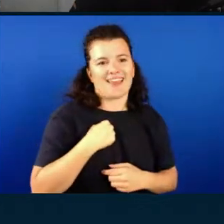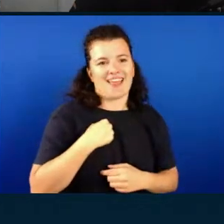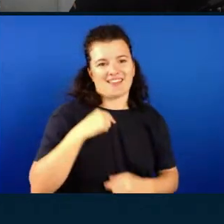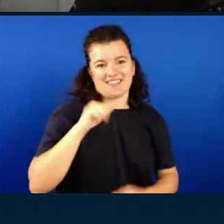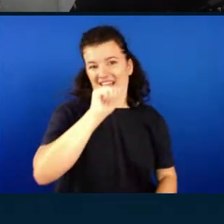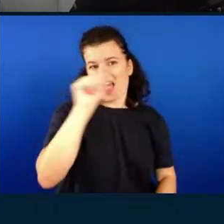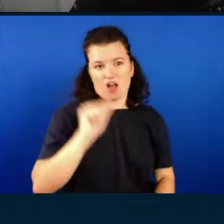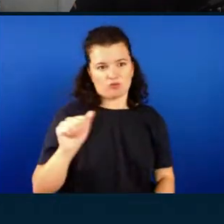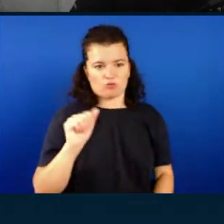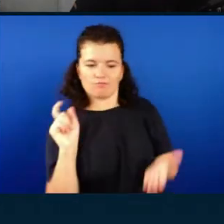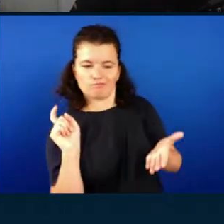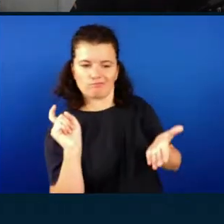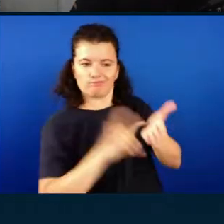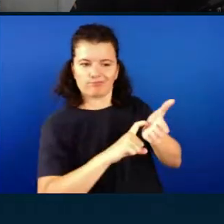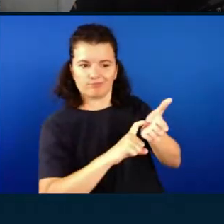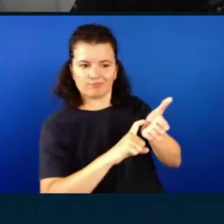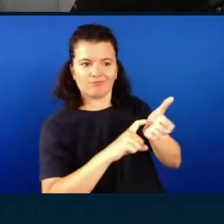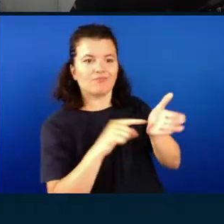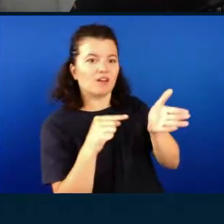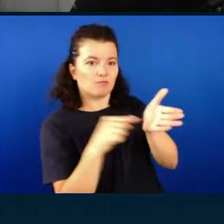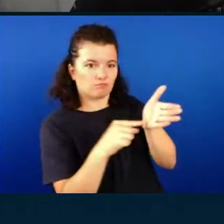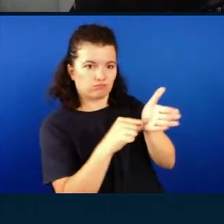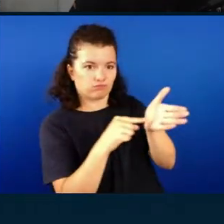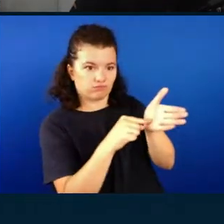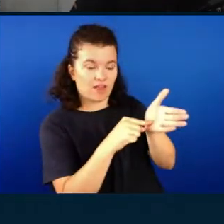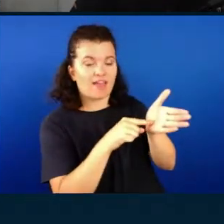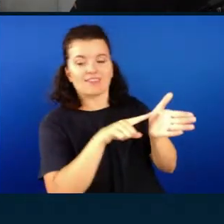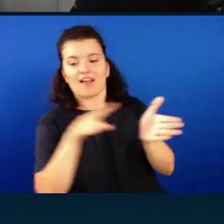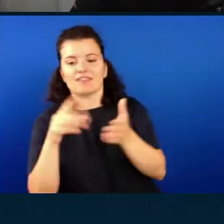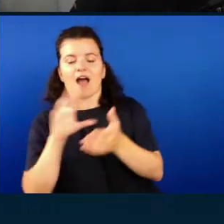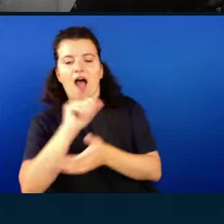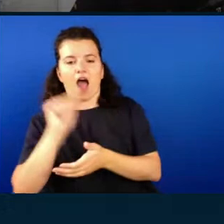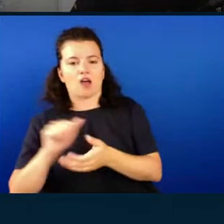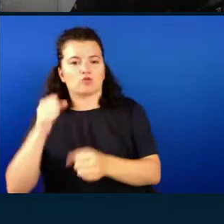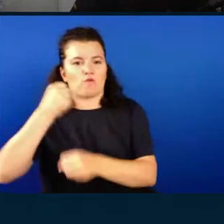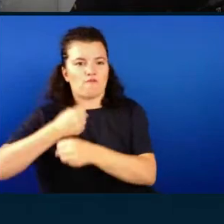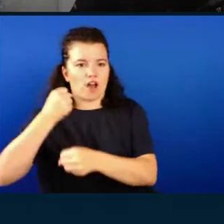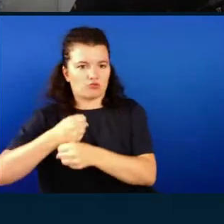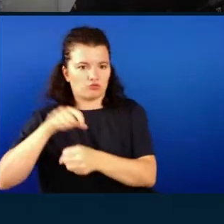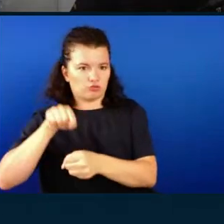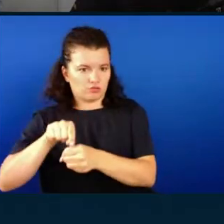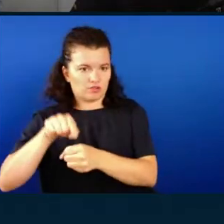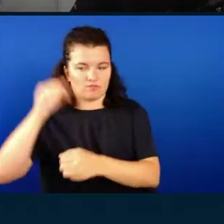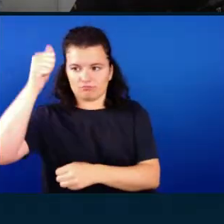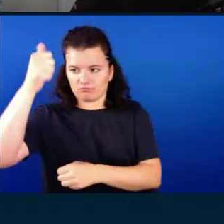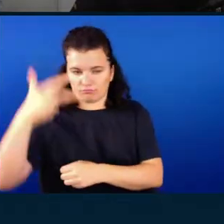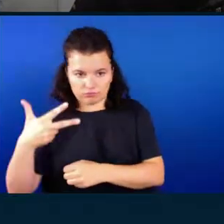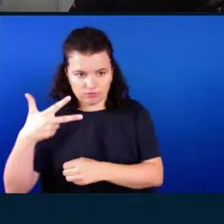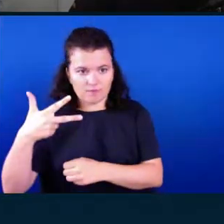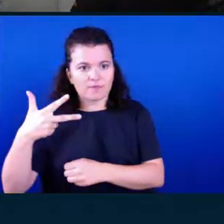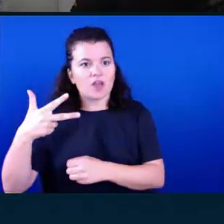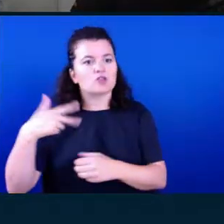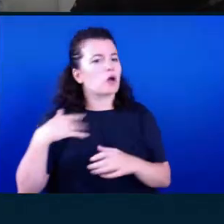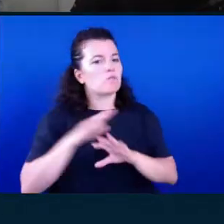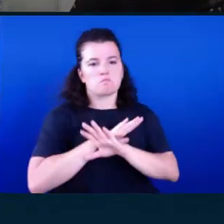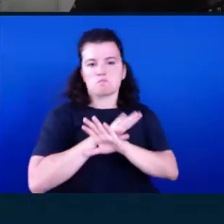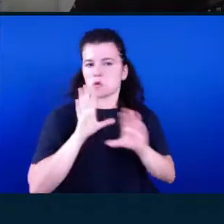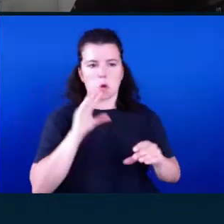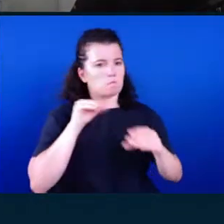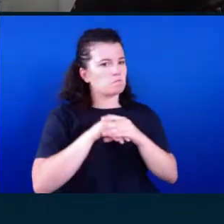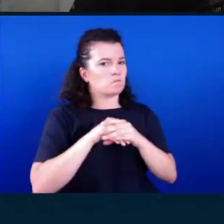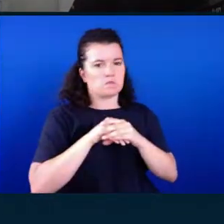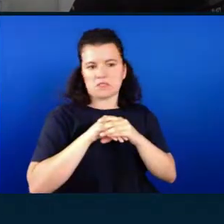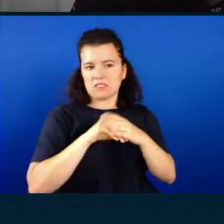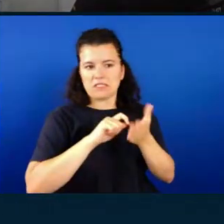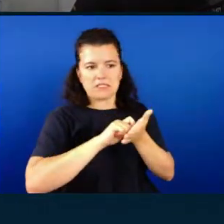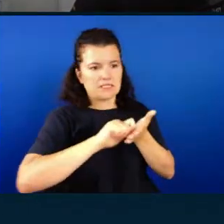button. And here I have Azure Functions. And as you see, I'm not signed in to Azure at this point. So this is a bit to demonstrate that you